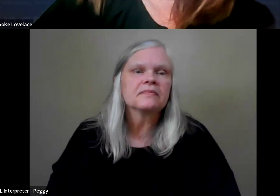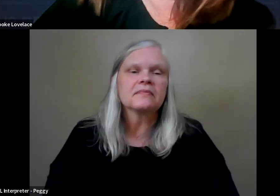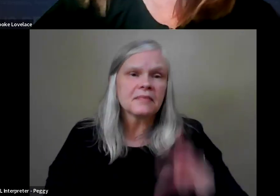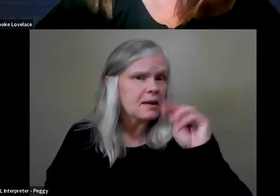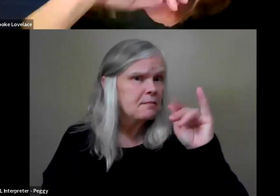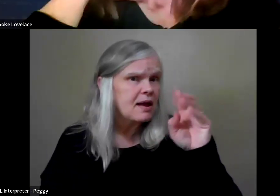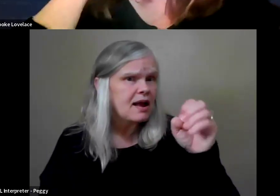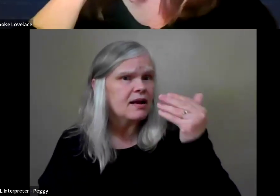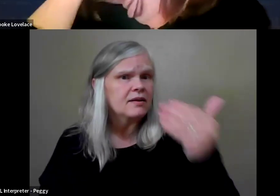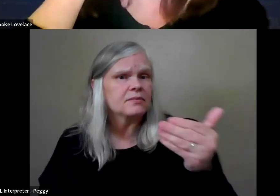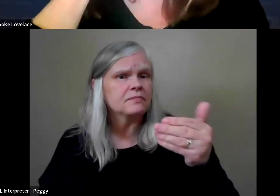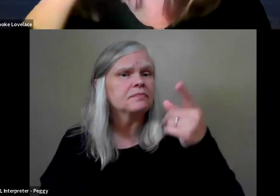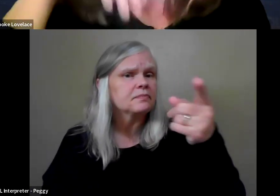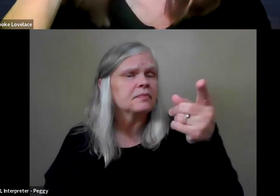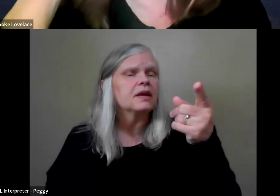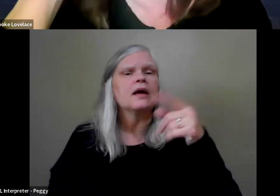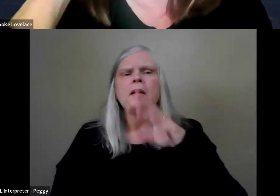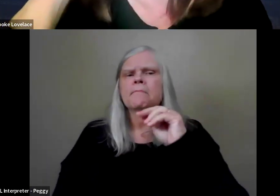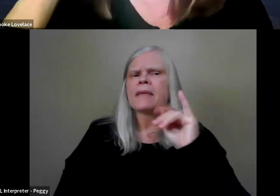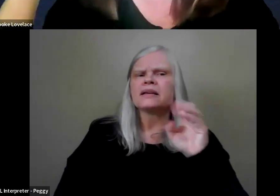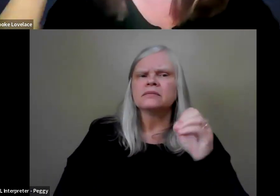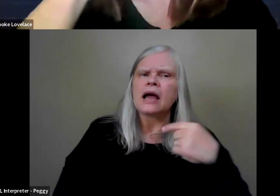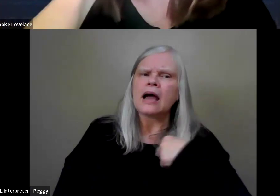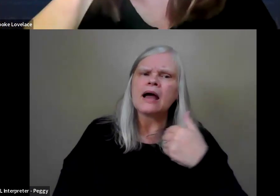Mike, go ahead. Well, I have a